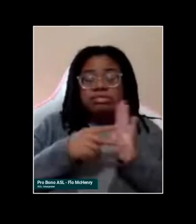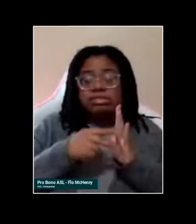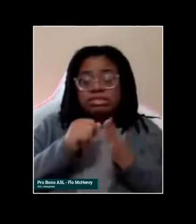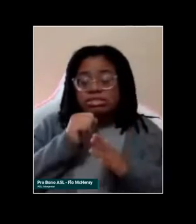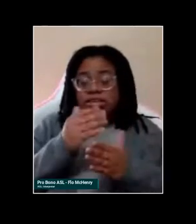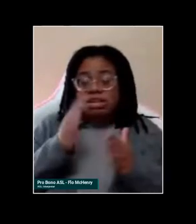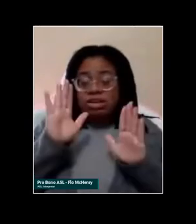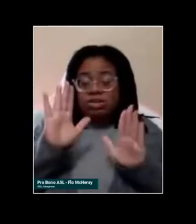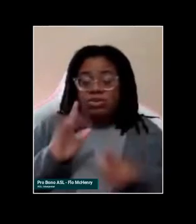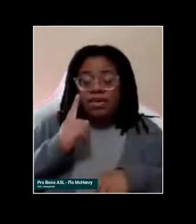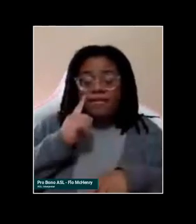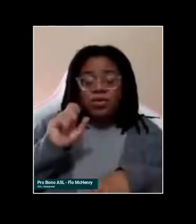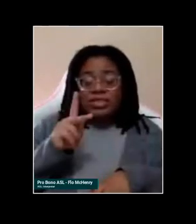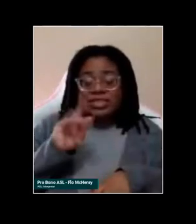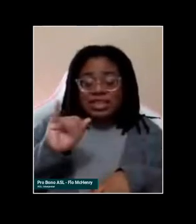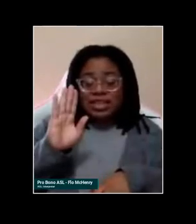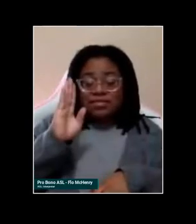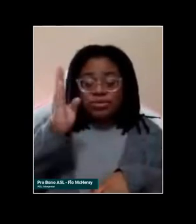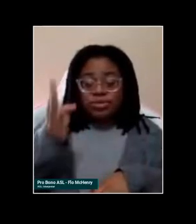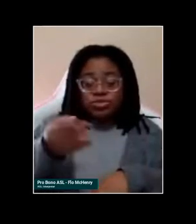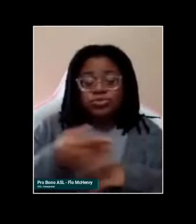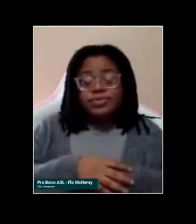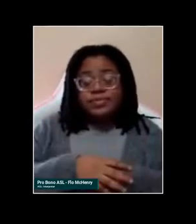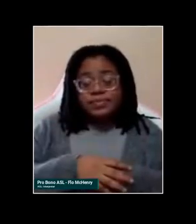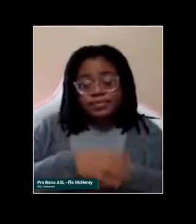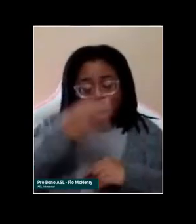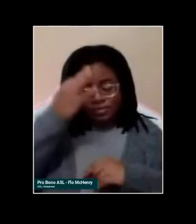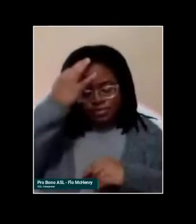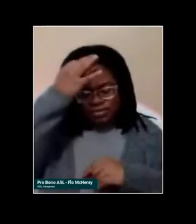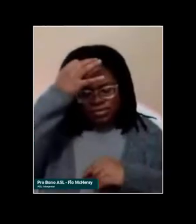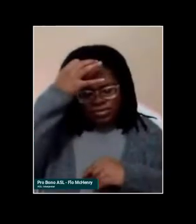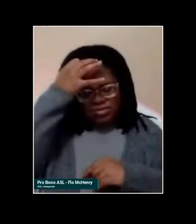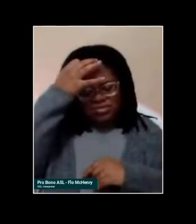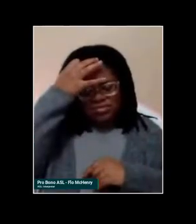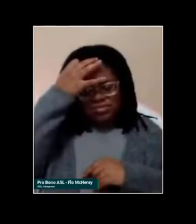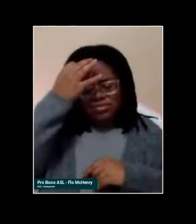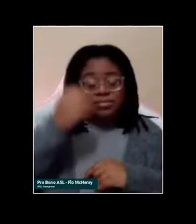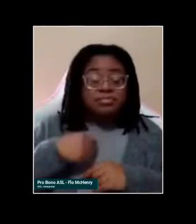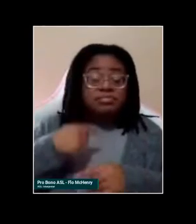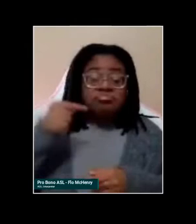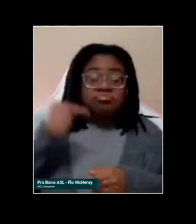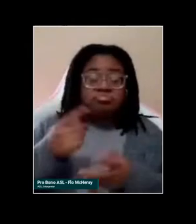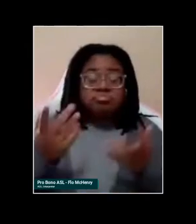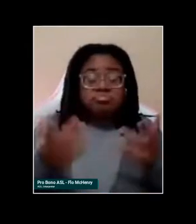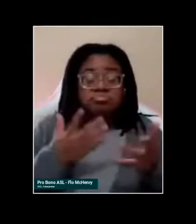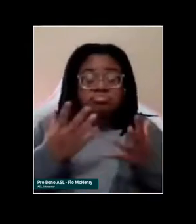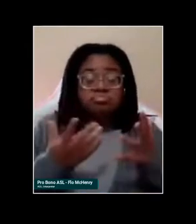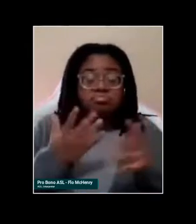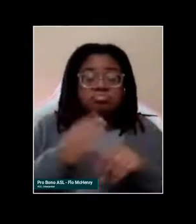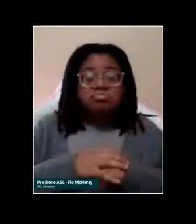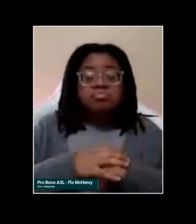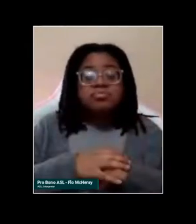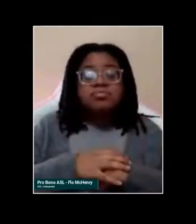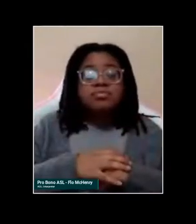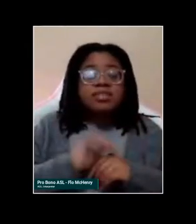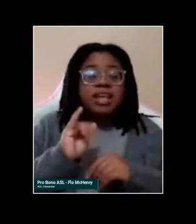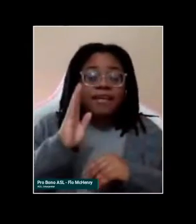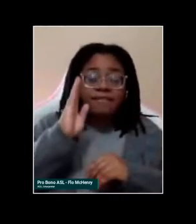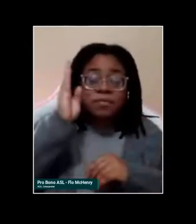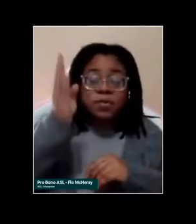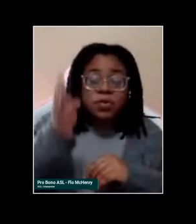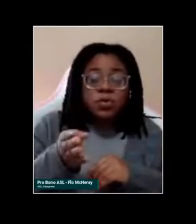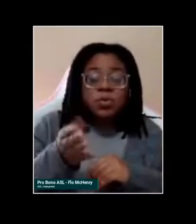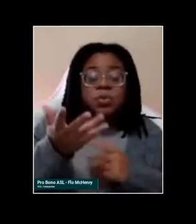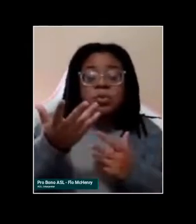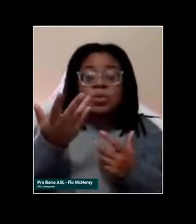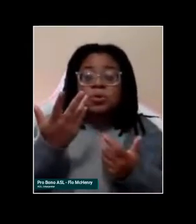for skiing. And then in this, this is kind of a flash forward to